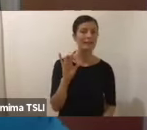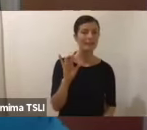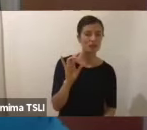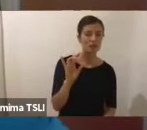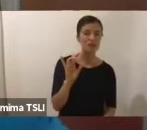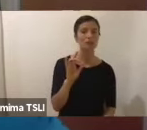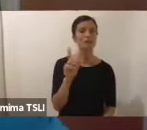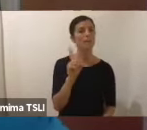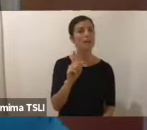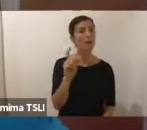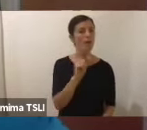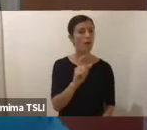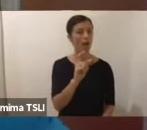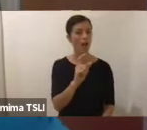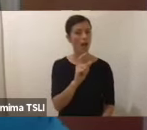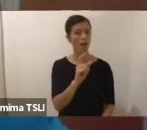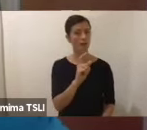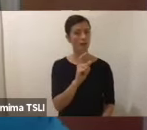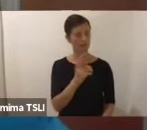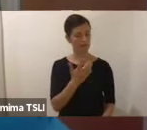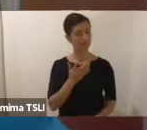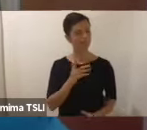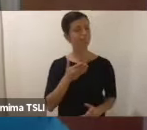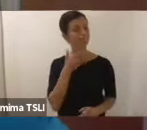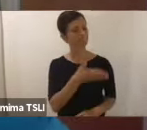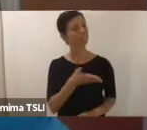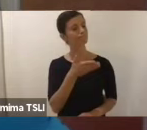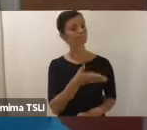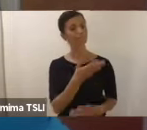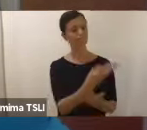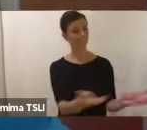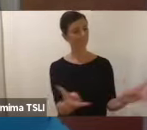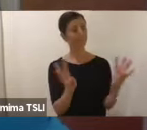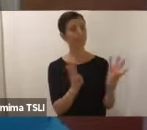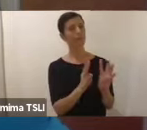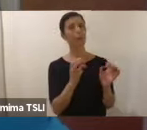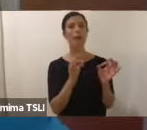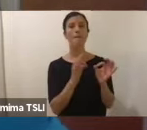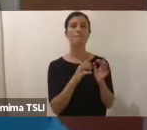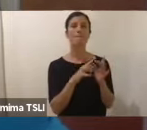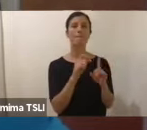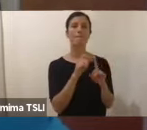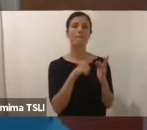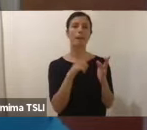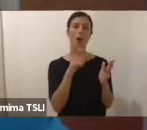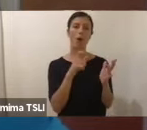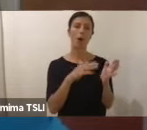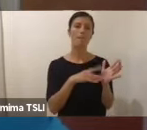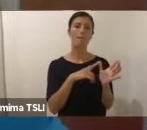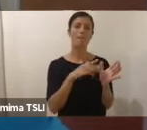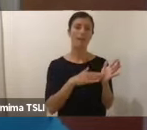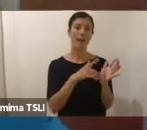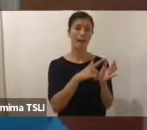so if i'm in circles with big pop bane people who are acknowledging their internalized